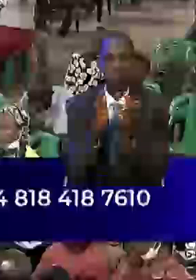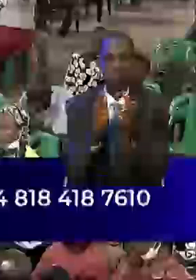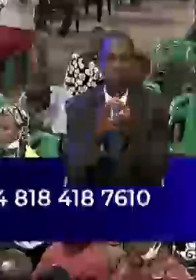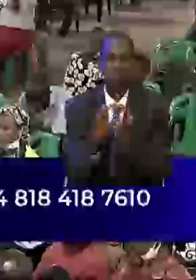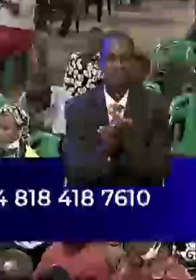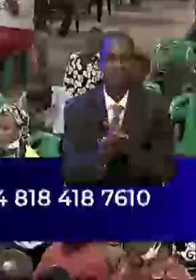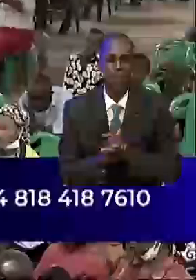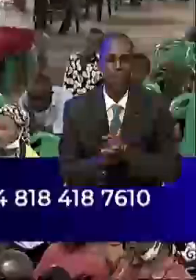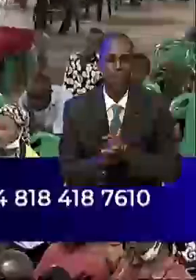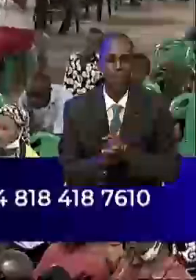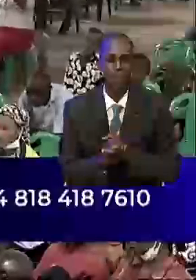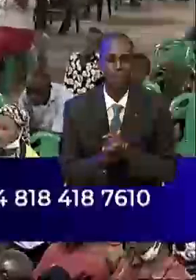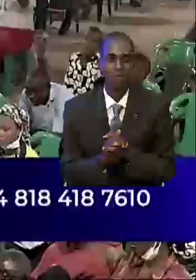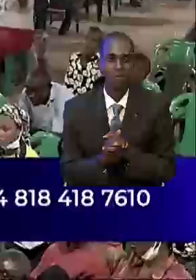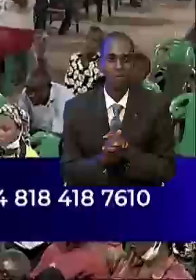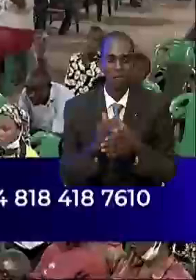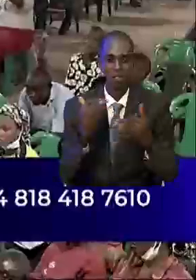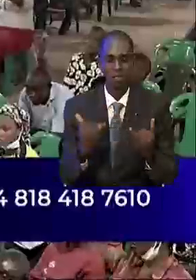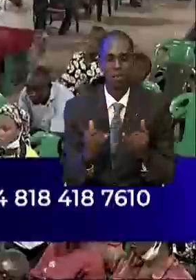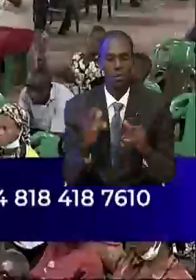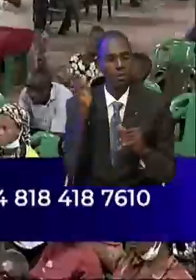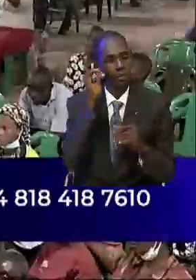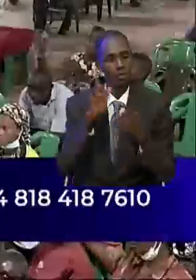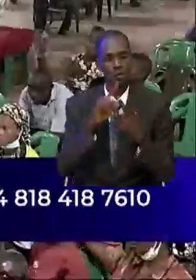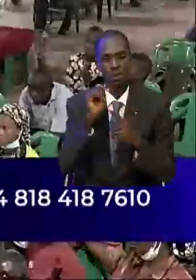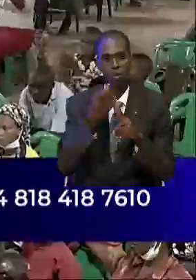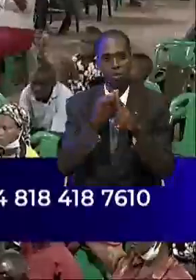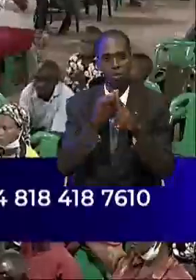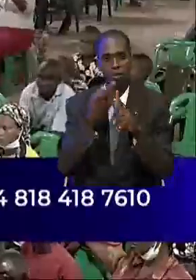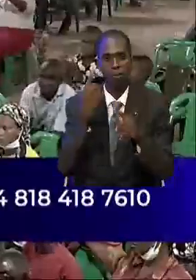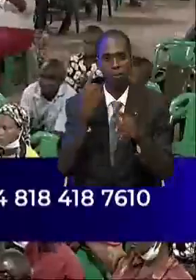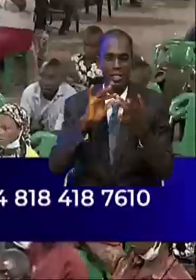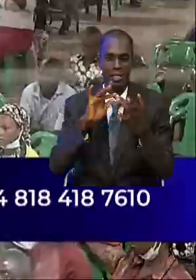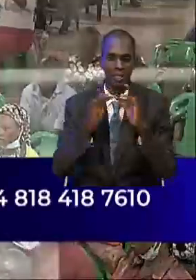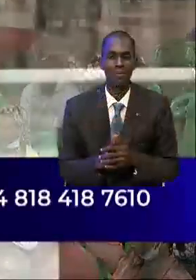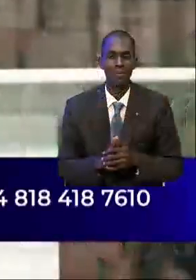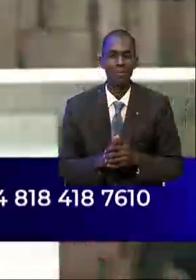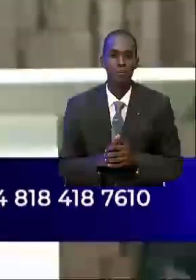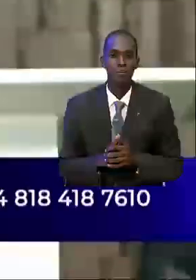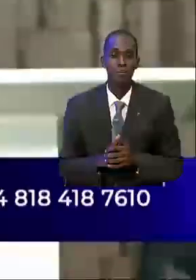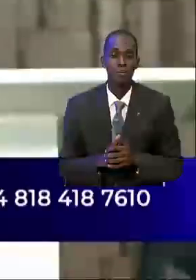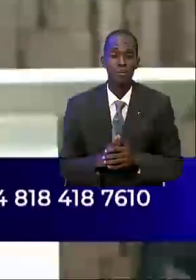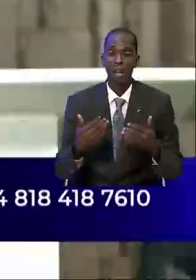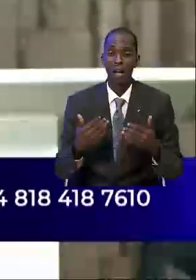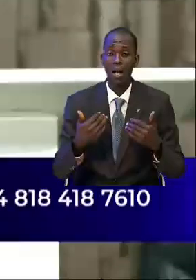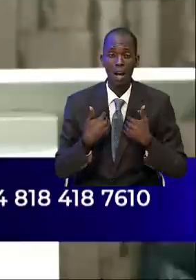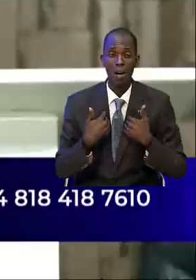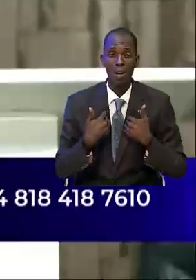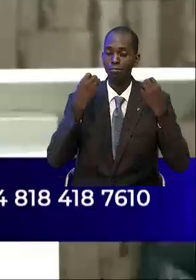Put your hands together for Jesus. Please. We go to social media,